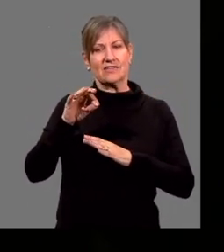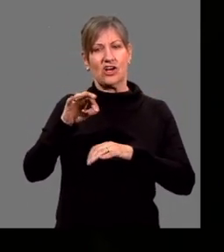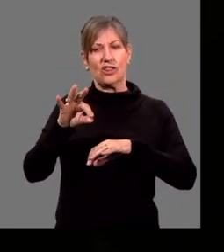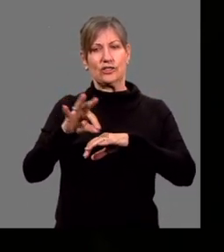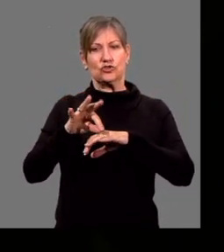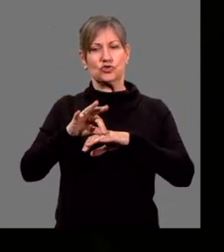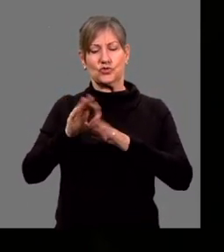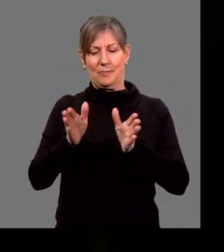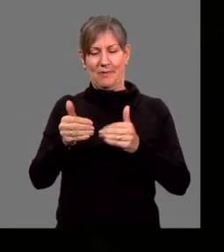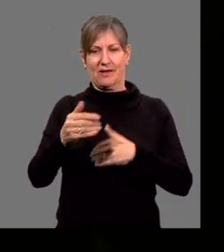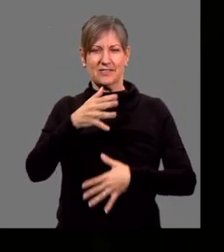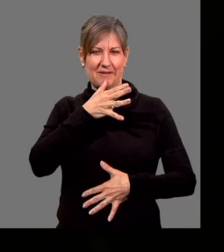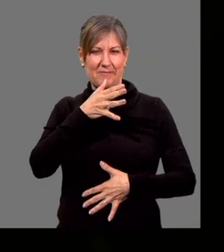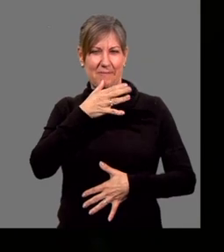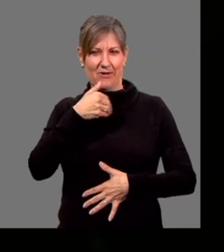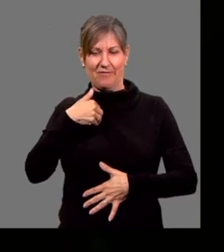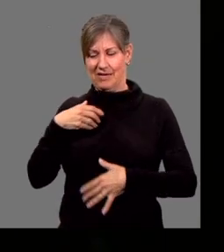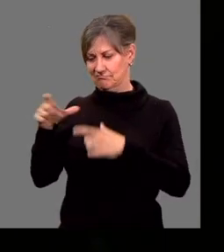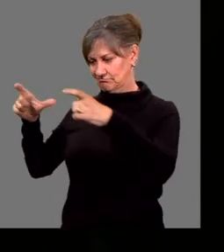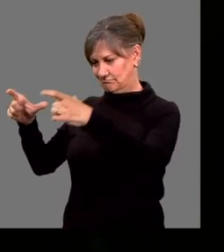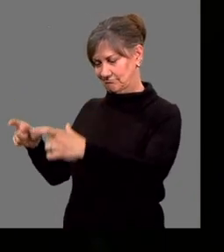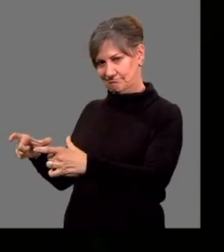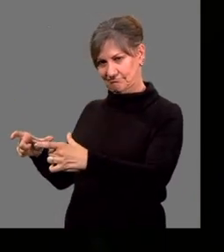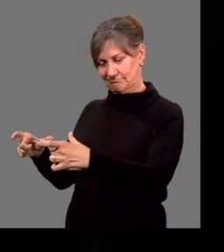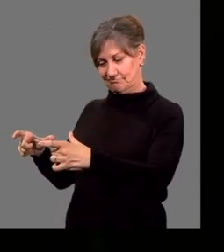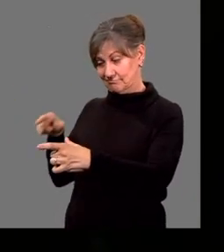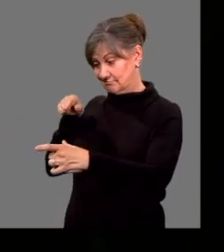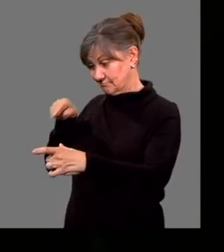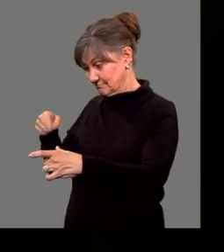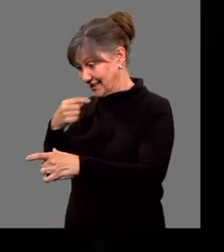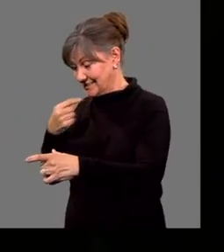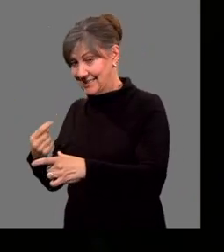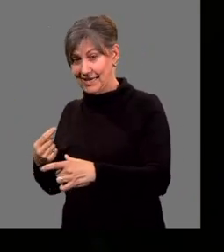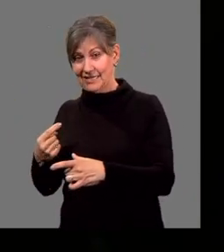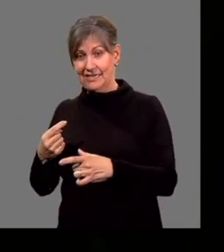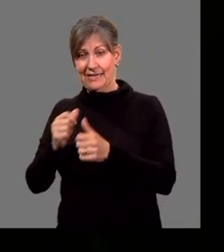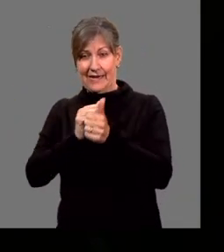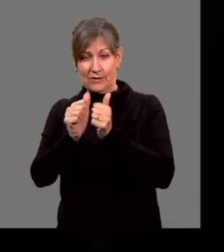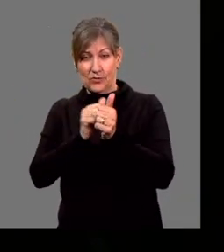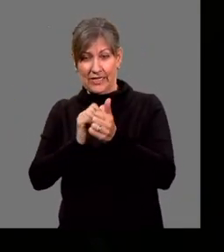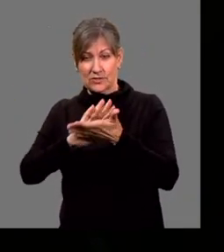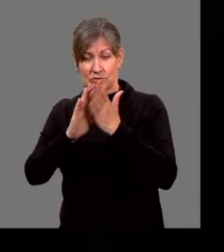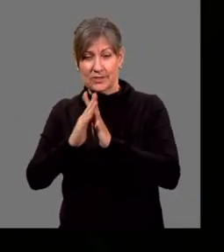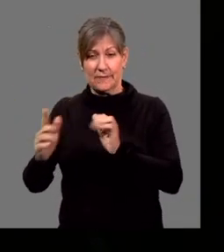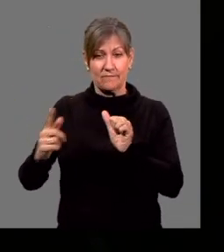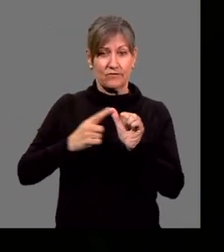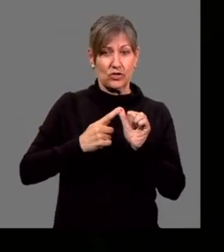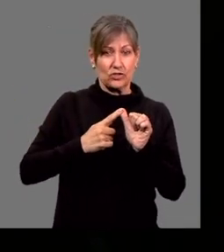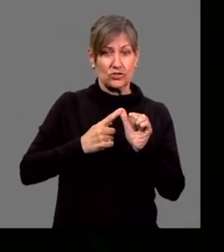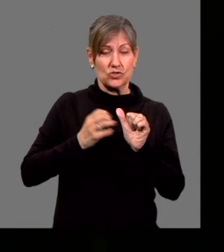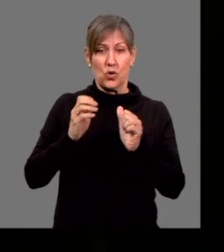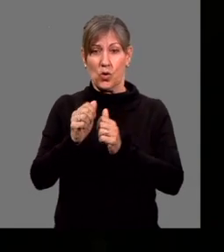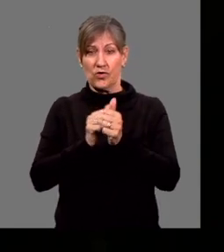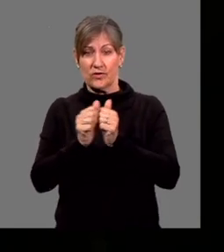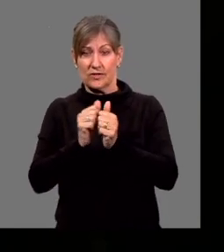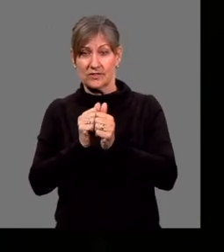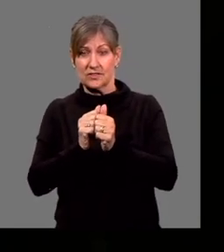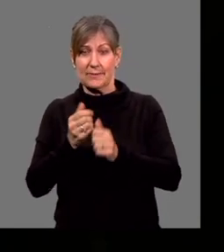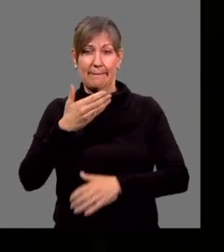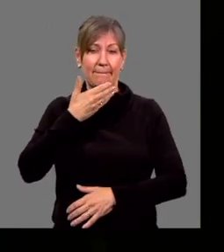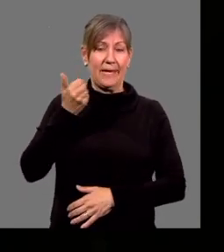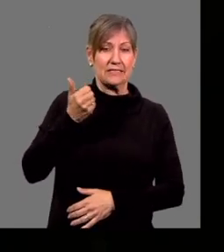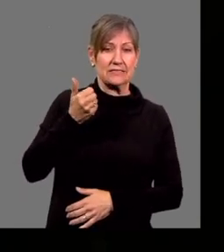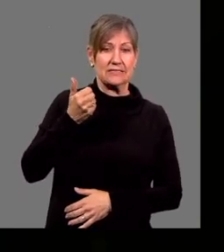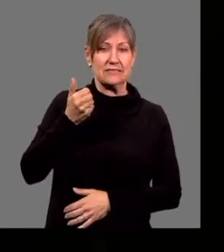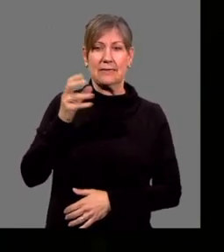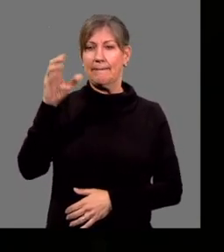the jewelry box that my mom had always kept on her dresser. And it said, "In the race to be first, or in the race to be